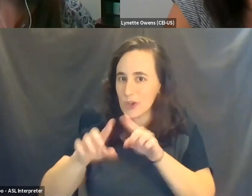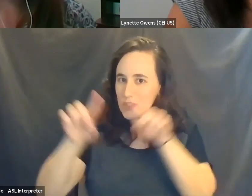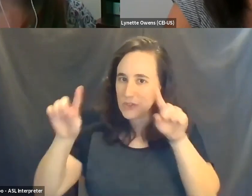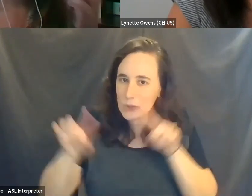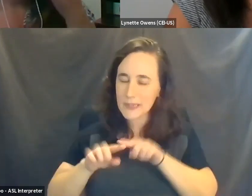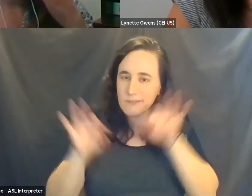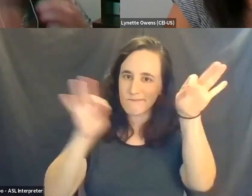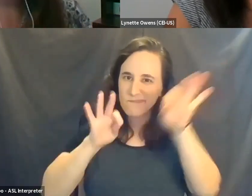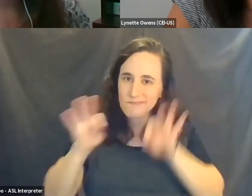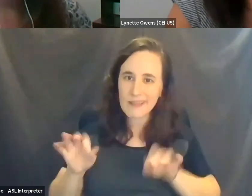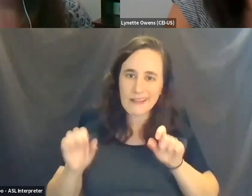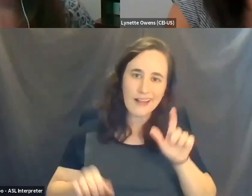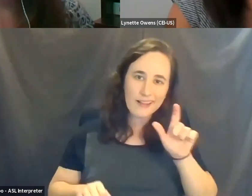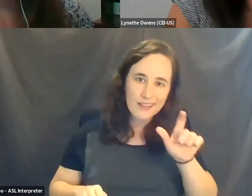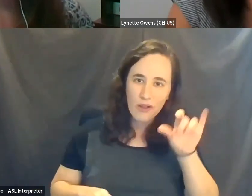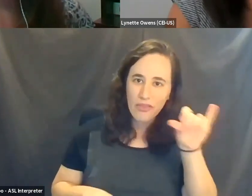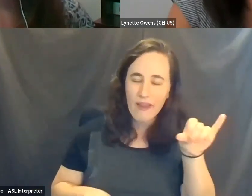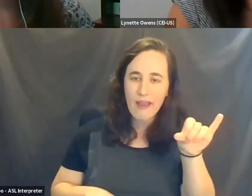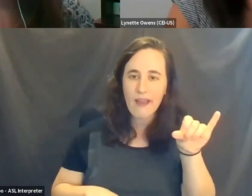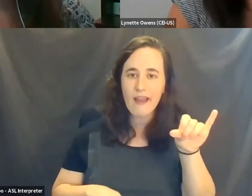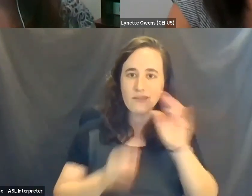go there.